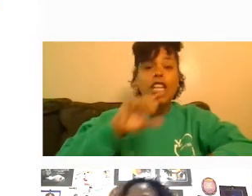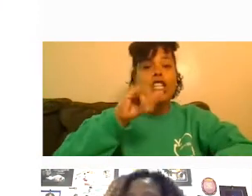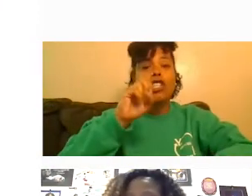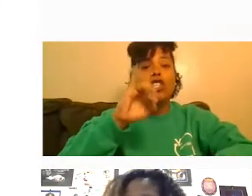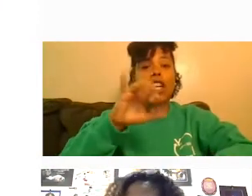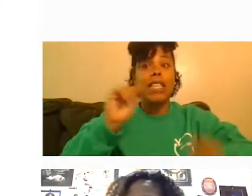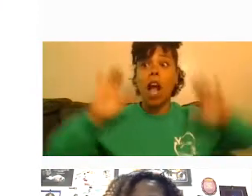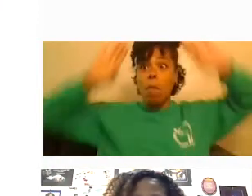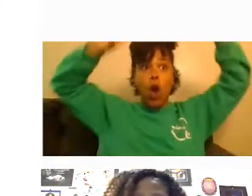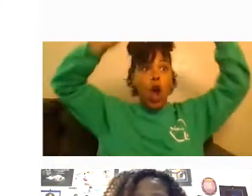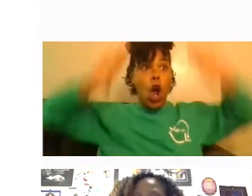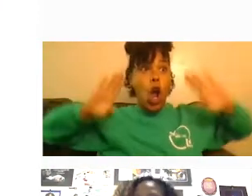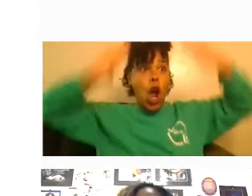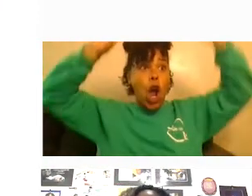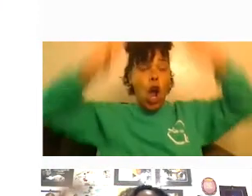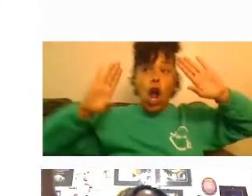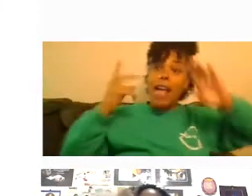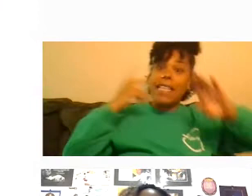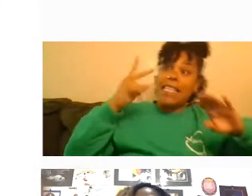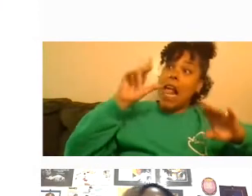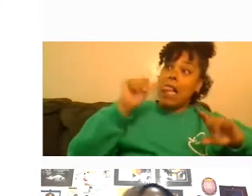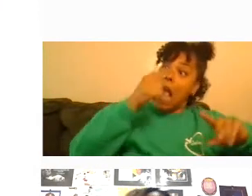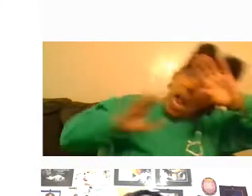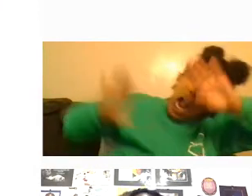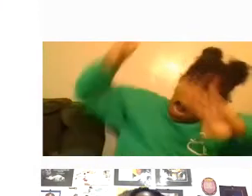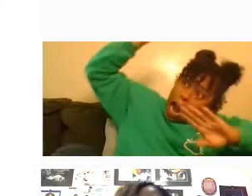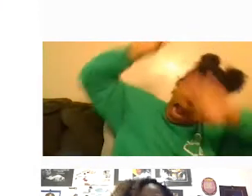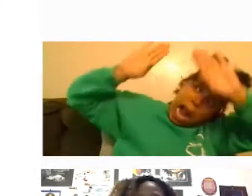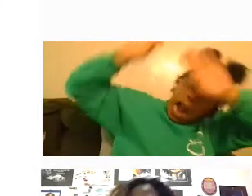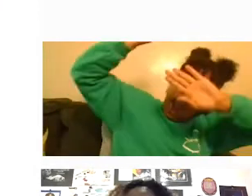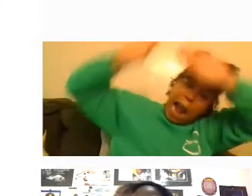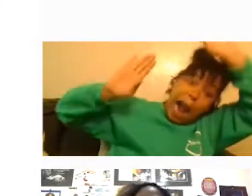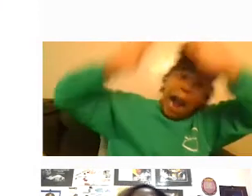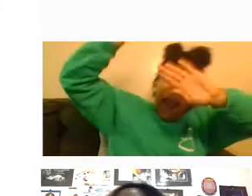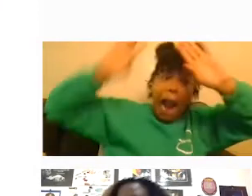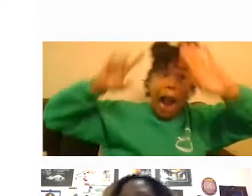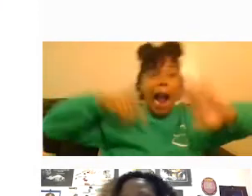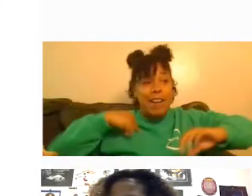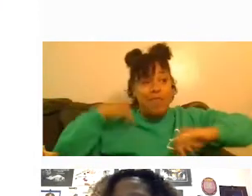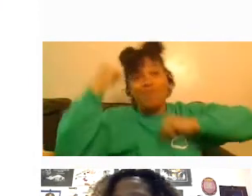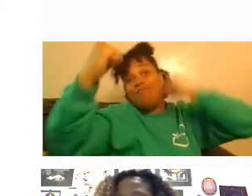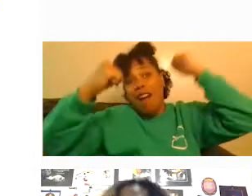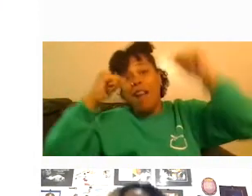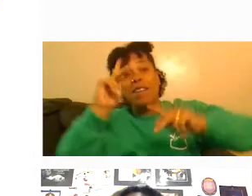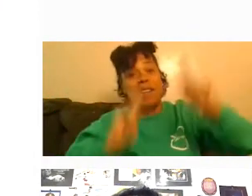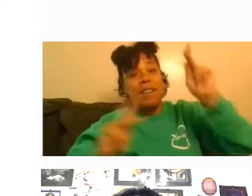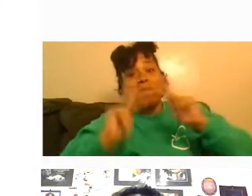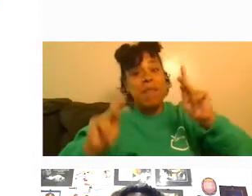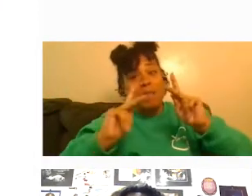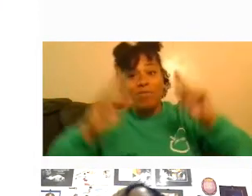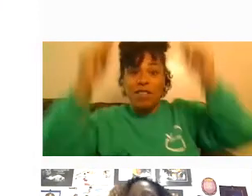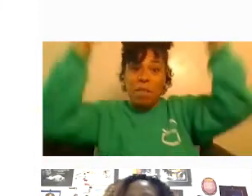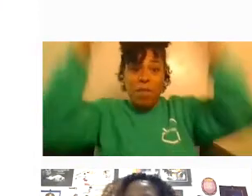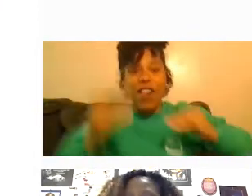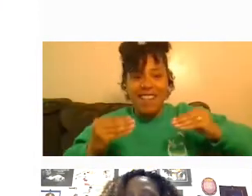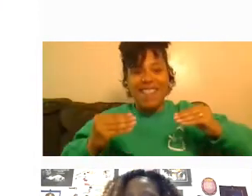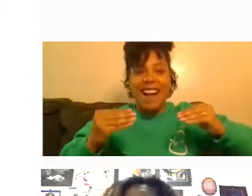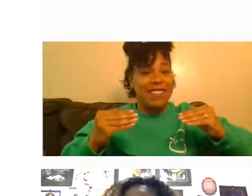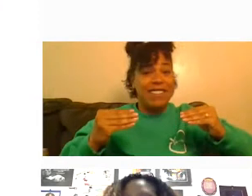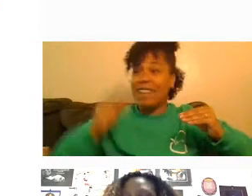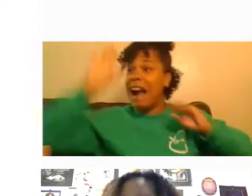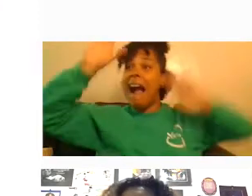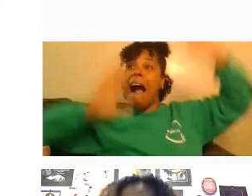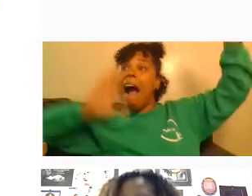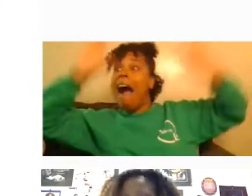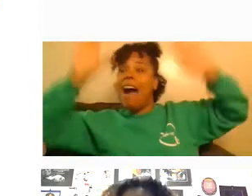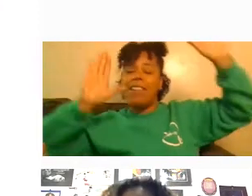somebody kicking up their leg as well. I see an arm going up. I see a fist bump. People pulling down their virtual masks. We need